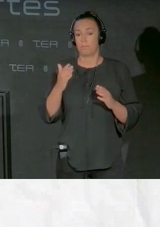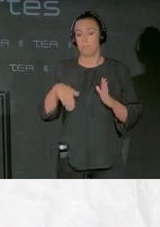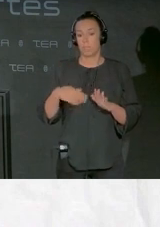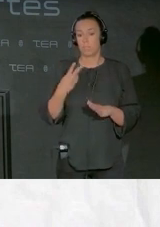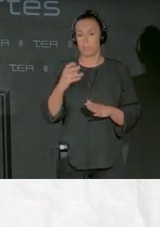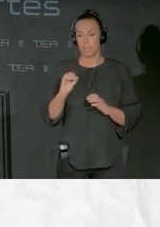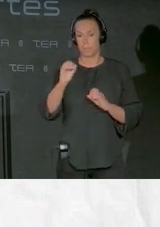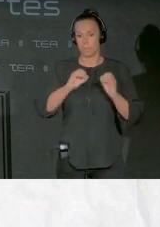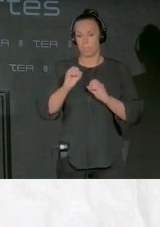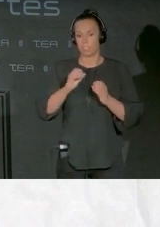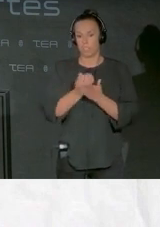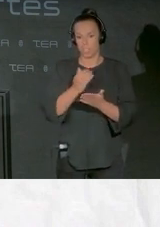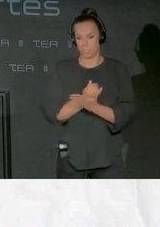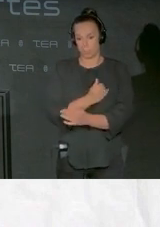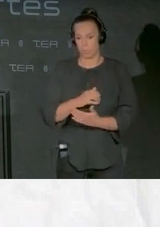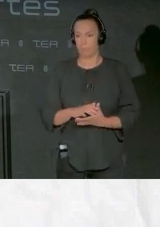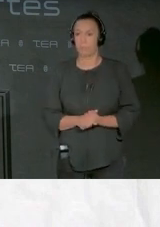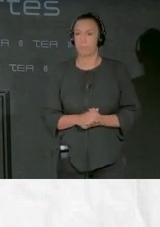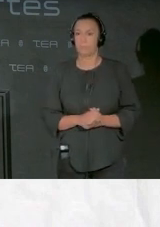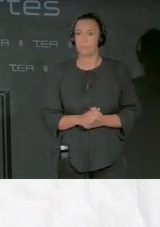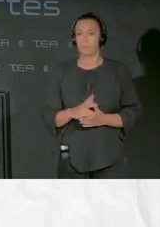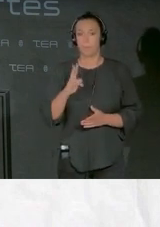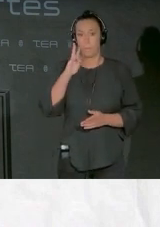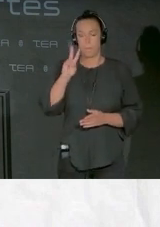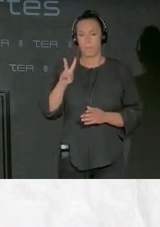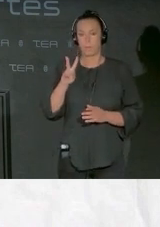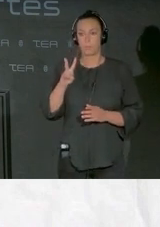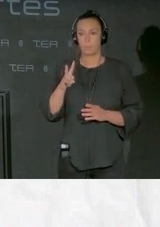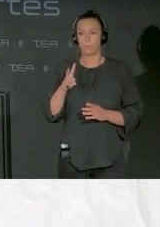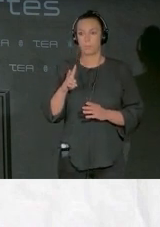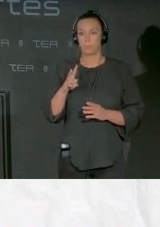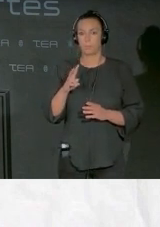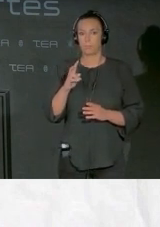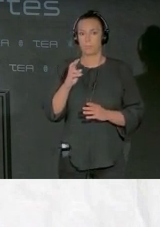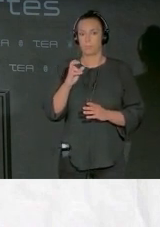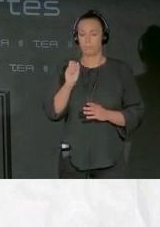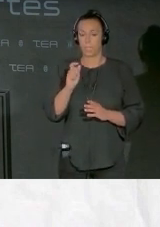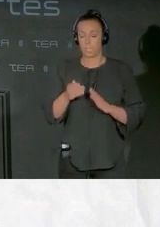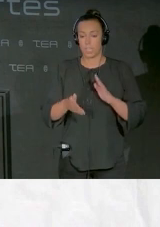in consolidation. There were 400 deals in